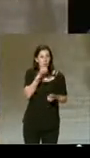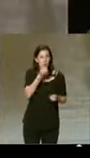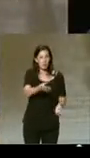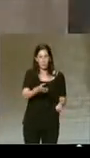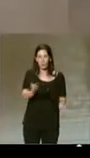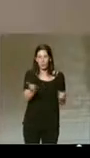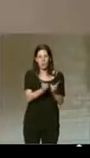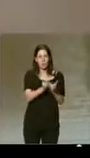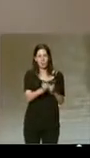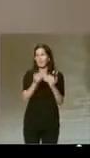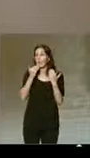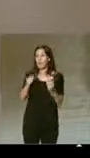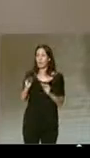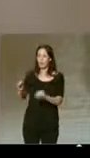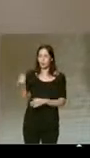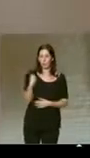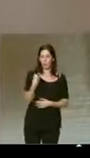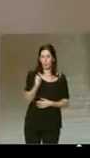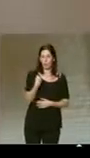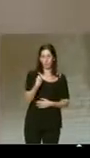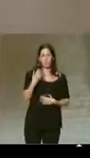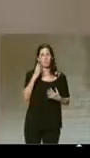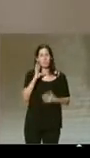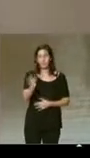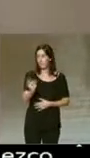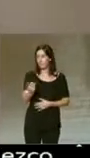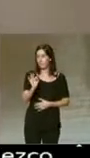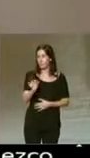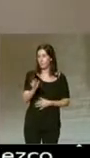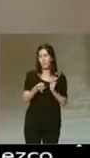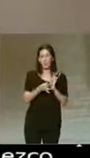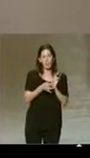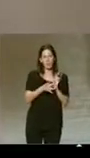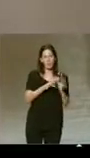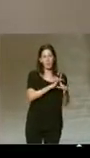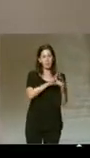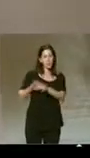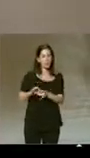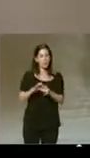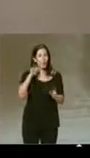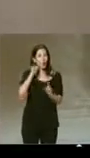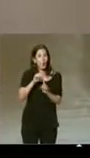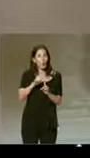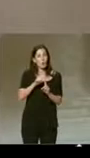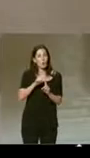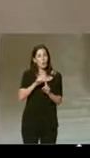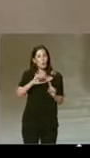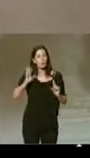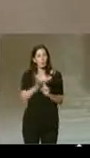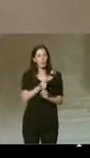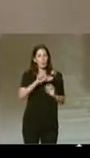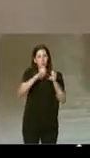I just wanted to make a brief comment, and thank you so much for your question. Quality has to do